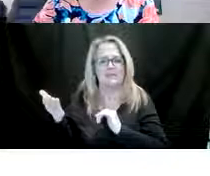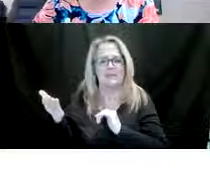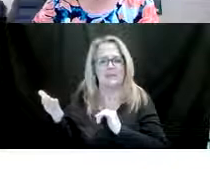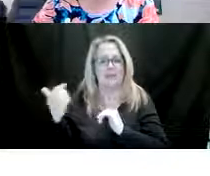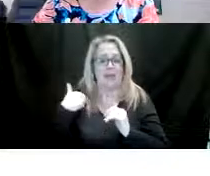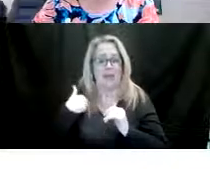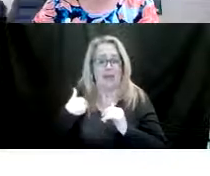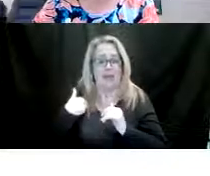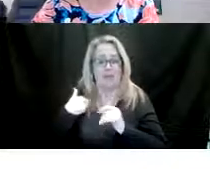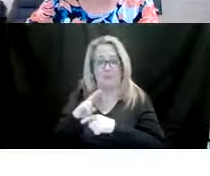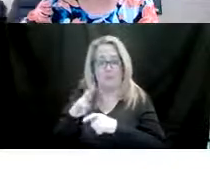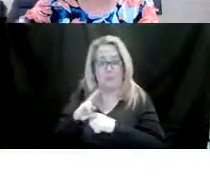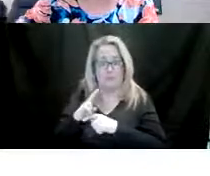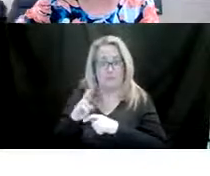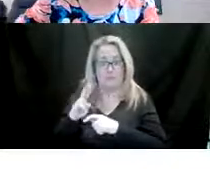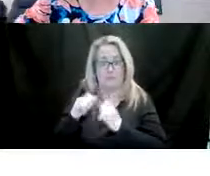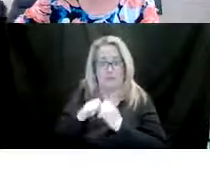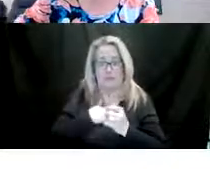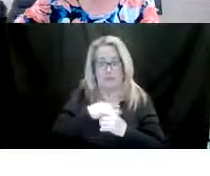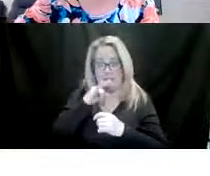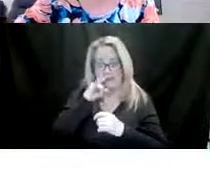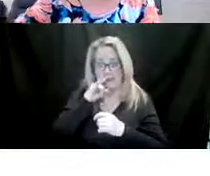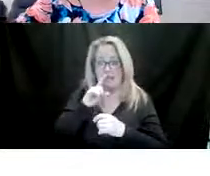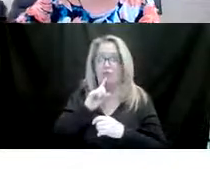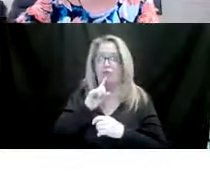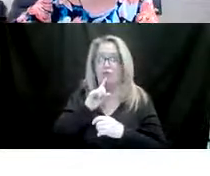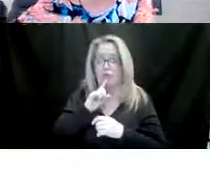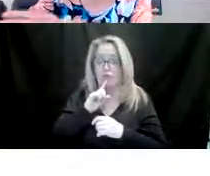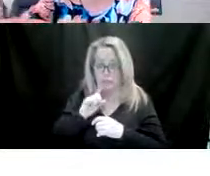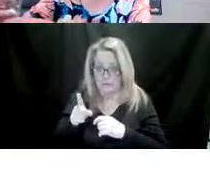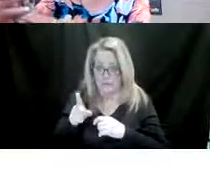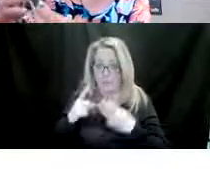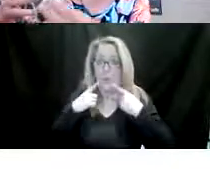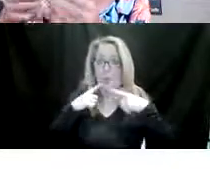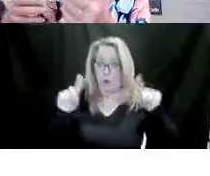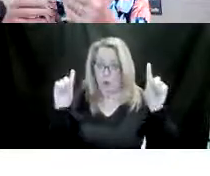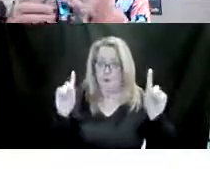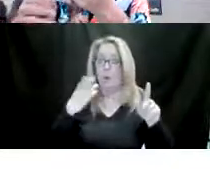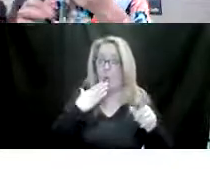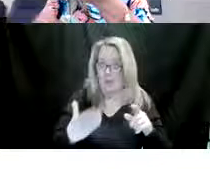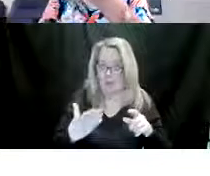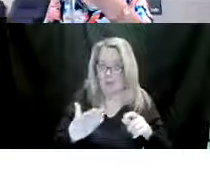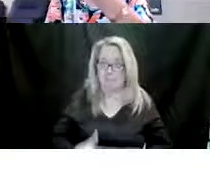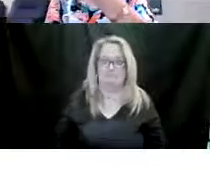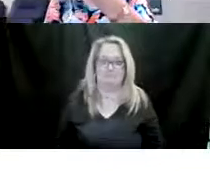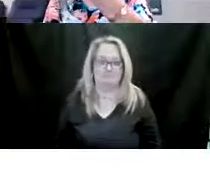that I have used with my kids that really turned out to be great kinds of things.